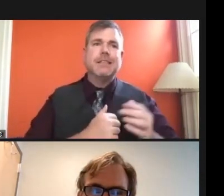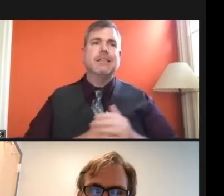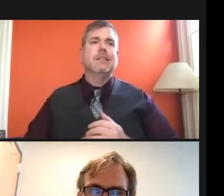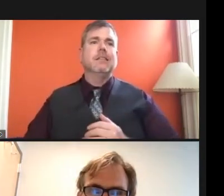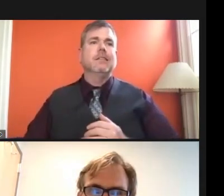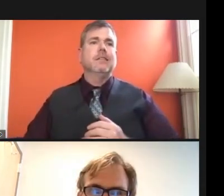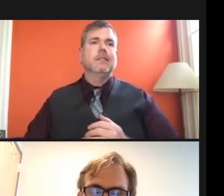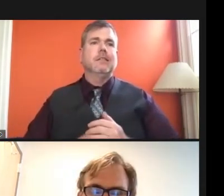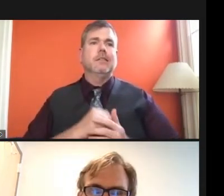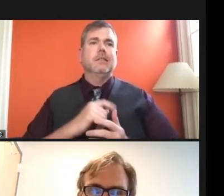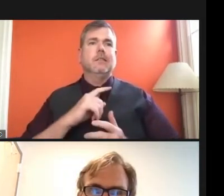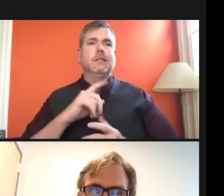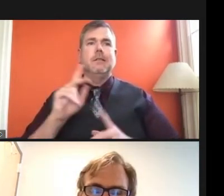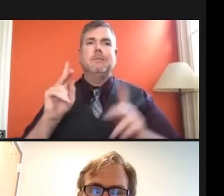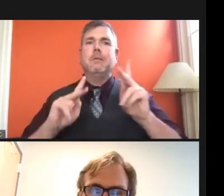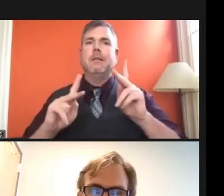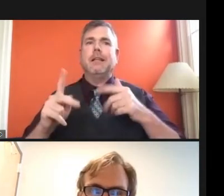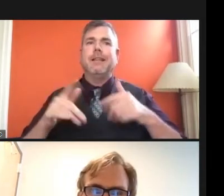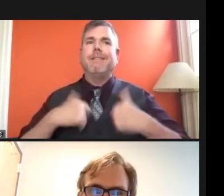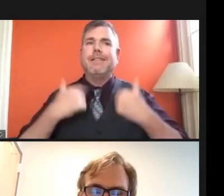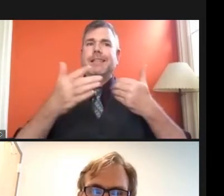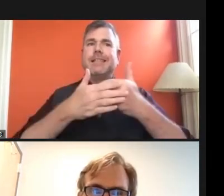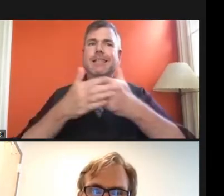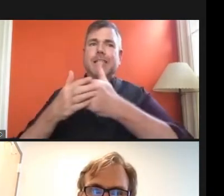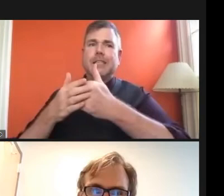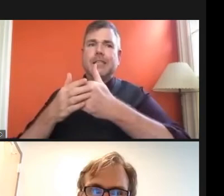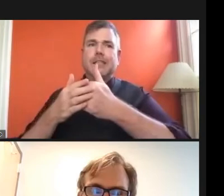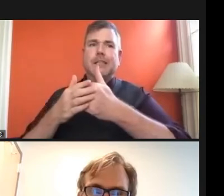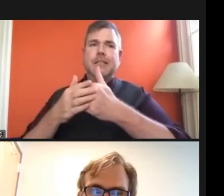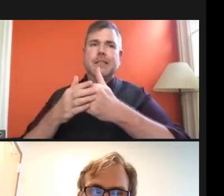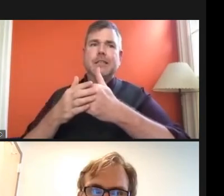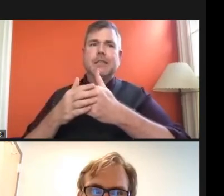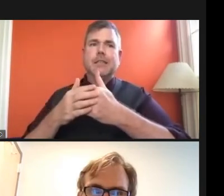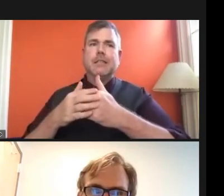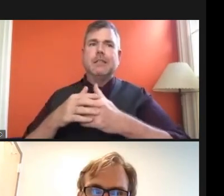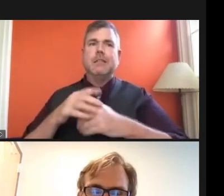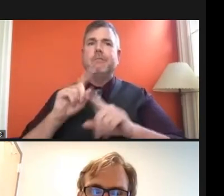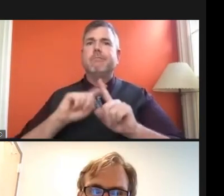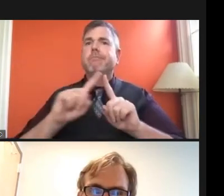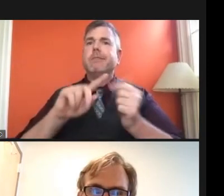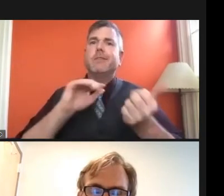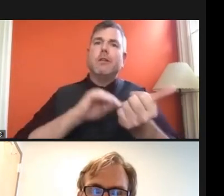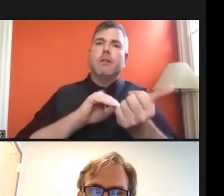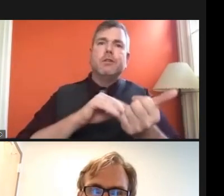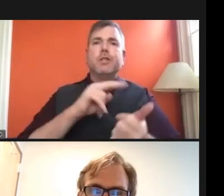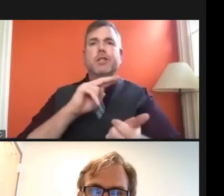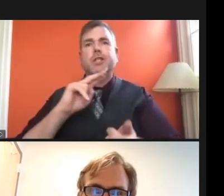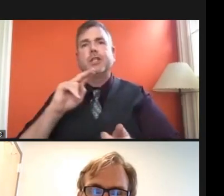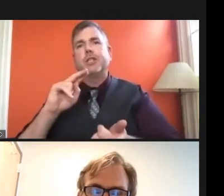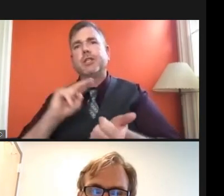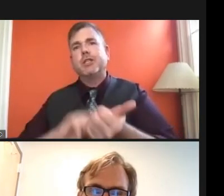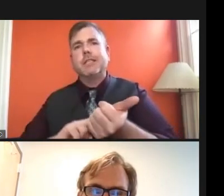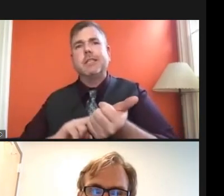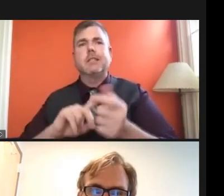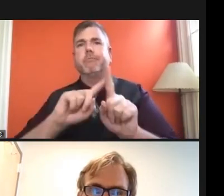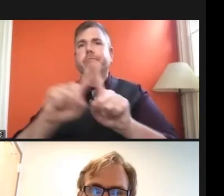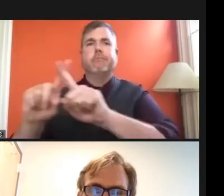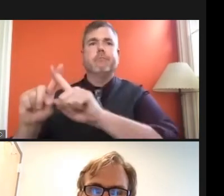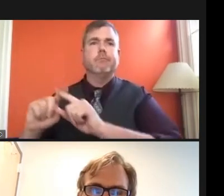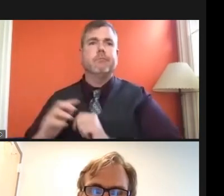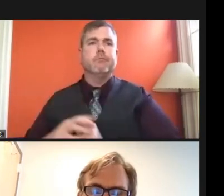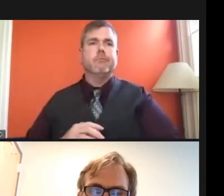are with the healthcare workers. And in that same vein, can you tell us if the facilities themselves are required to do any amount of screening of